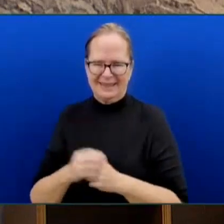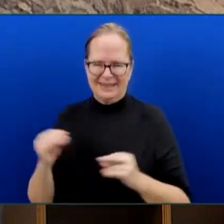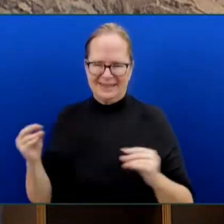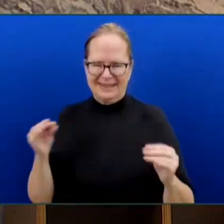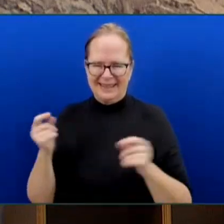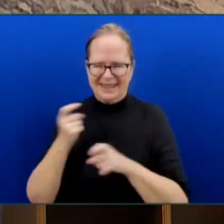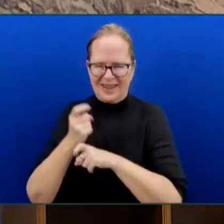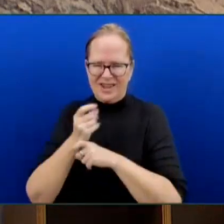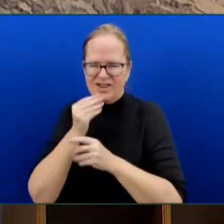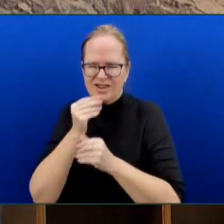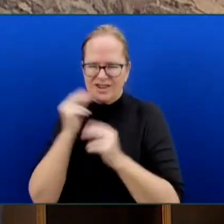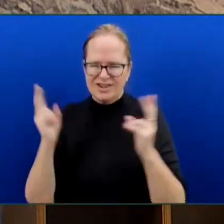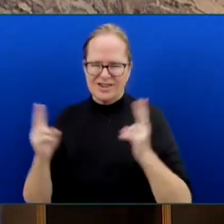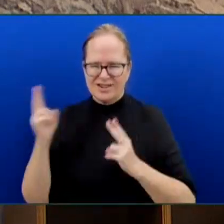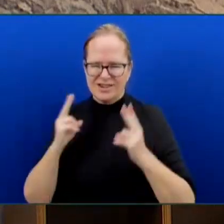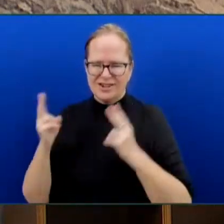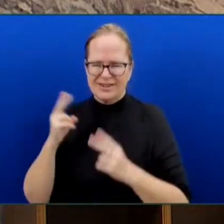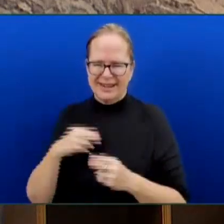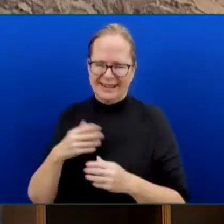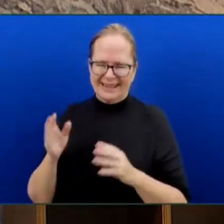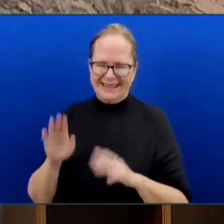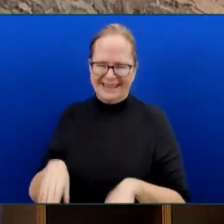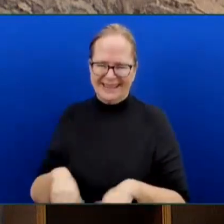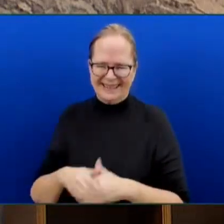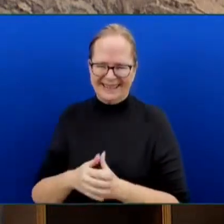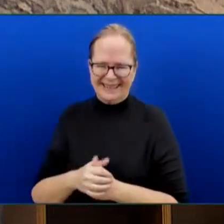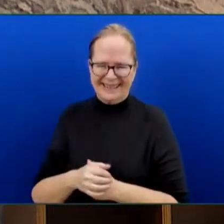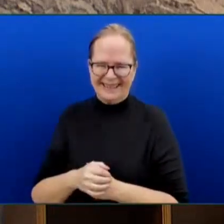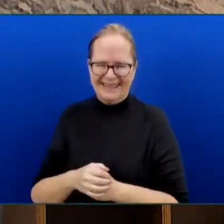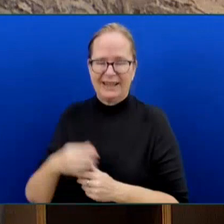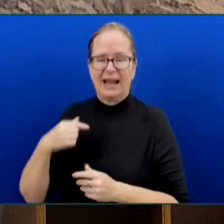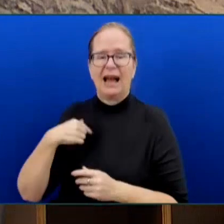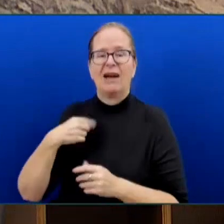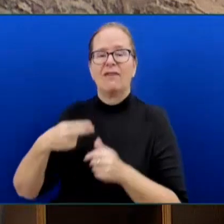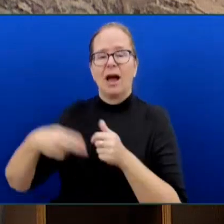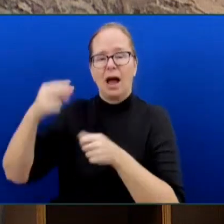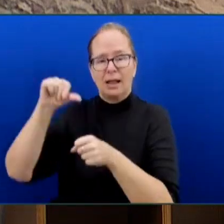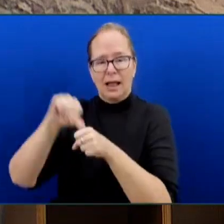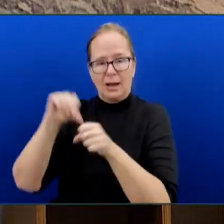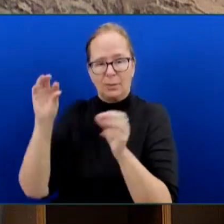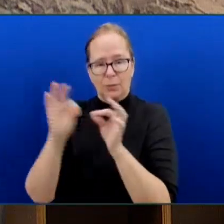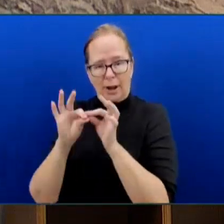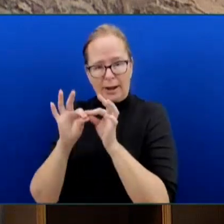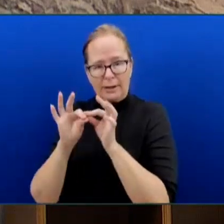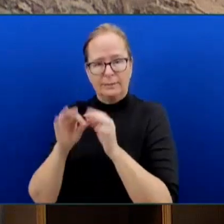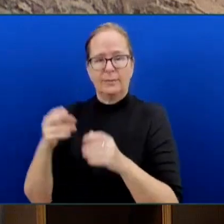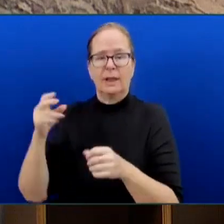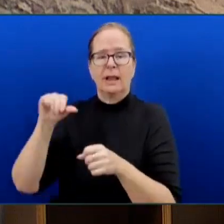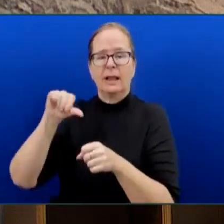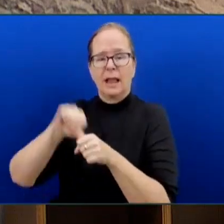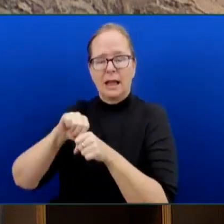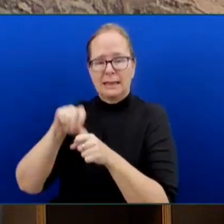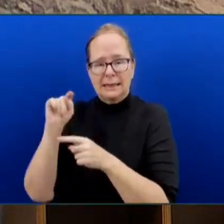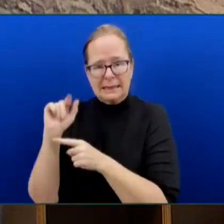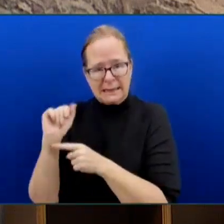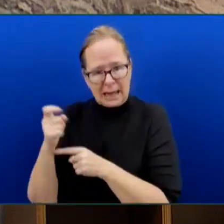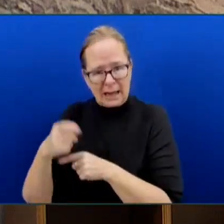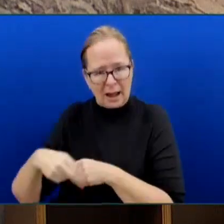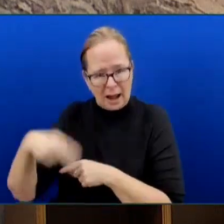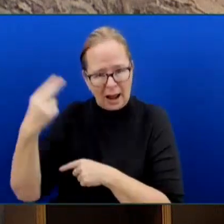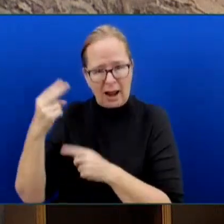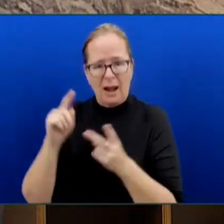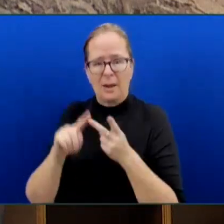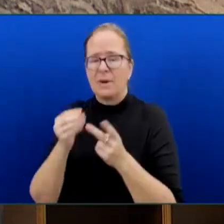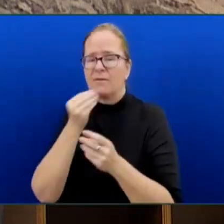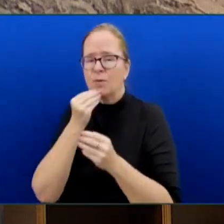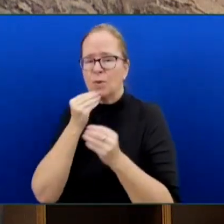We have the highest gas prices, the highest gas taxes. The cost of groceries is through the roof, and cancer patients are being sent out of the